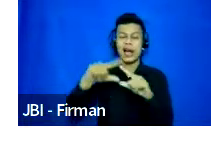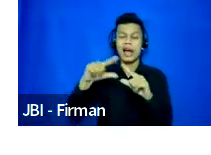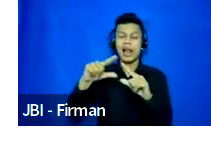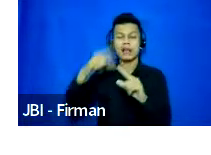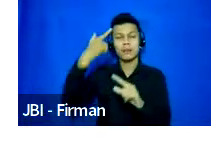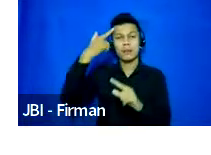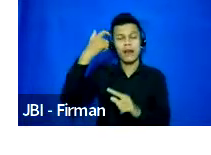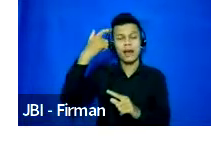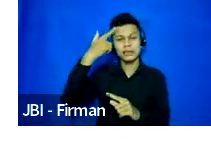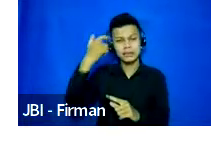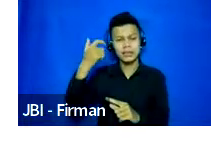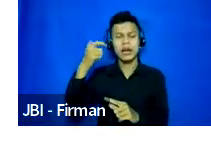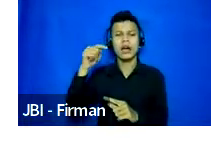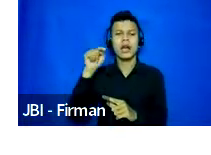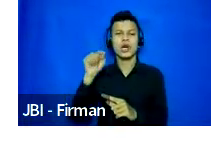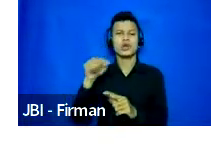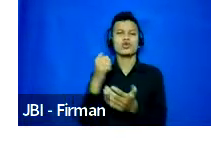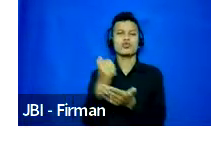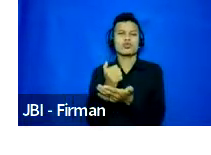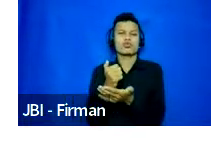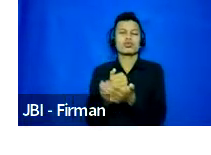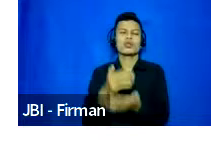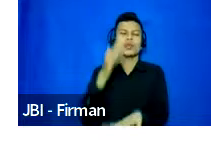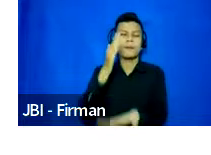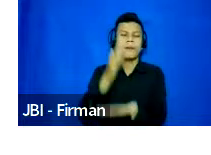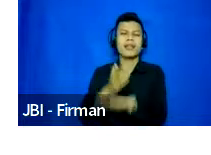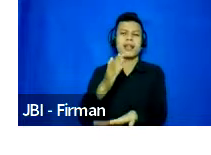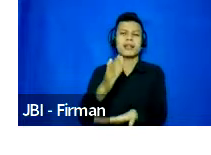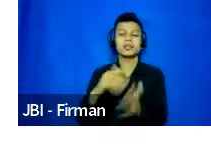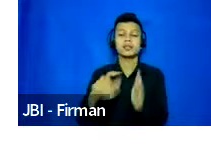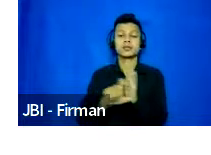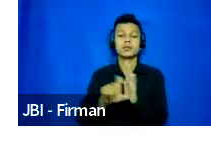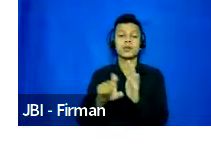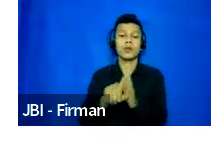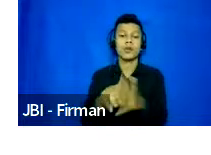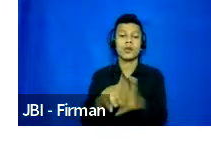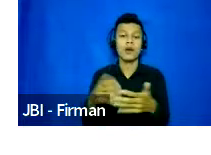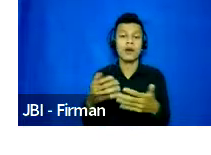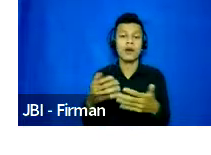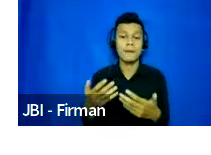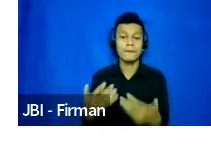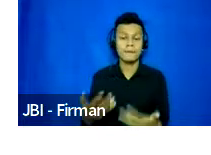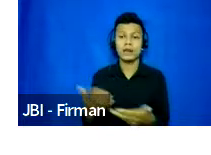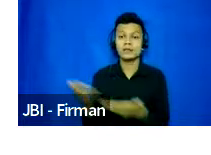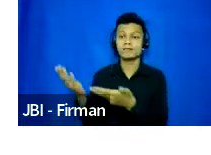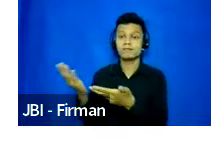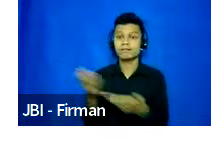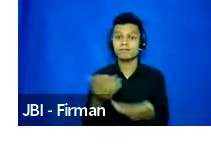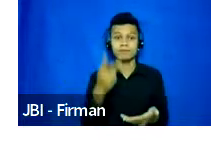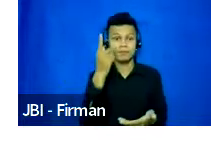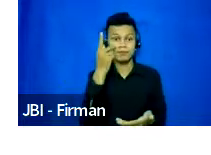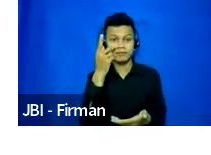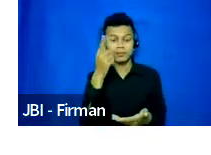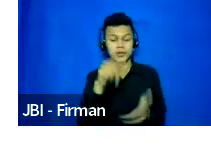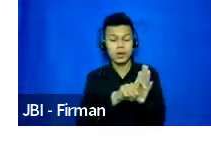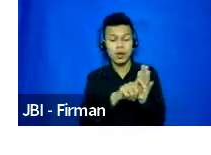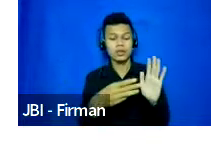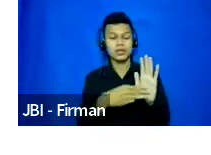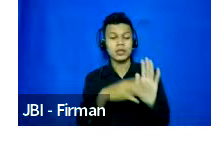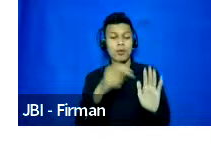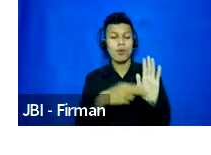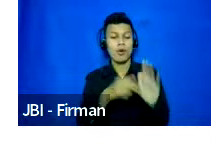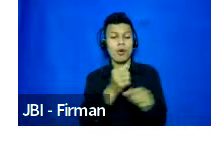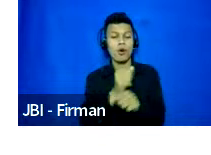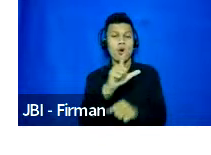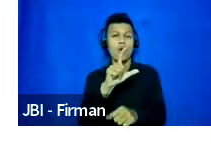are quite limited. So as one example, Mongolia developed a digital platform for learning for students to